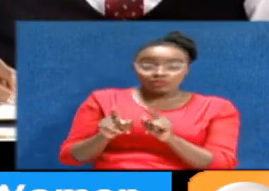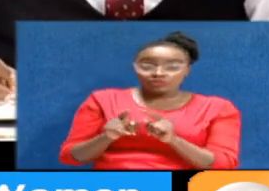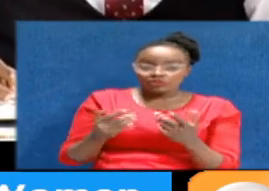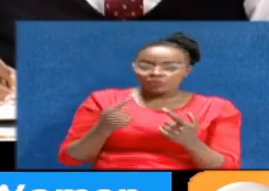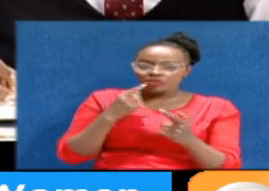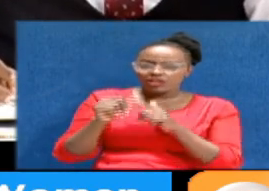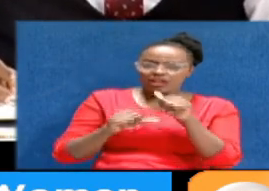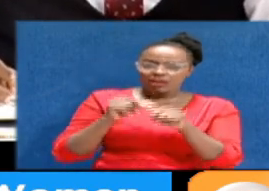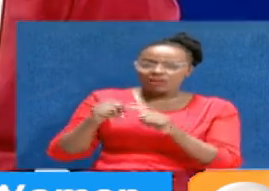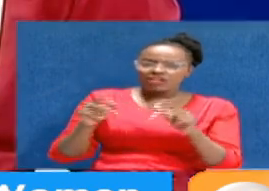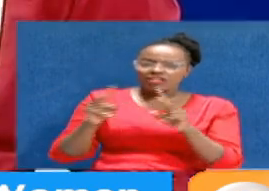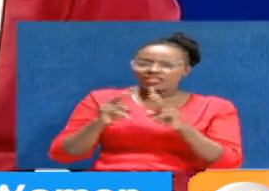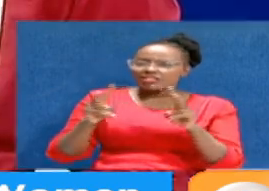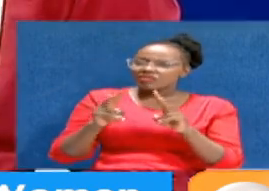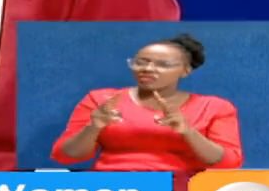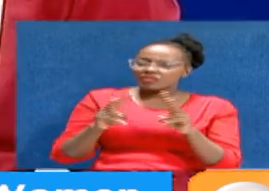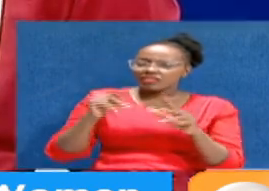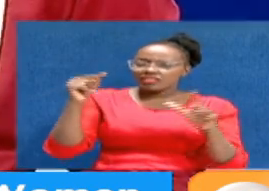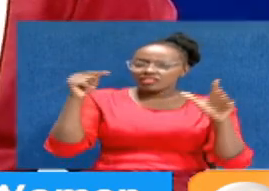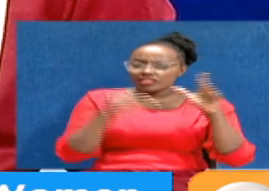with some really deep-seated